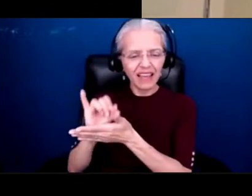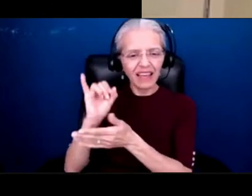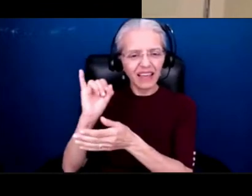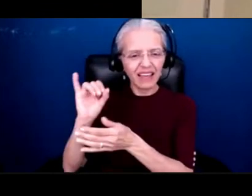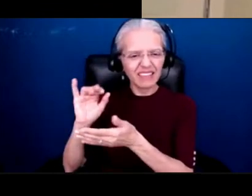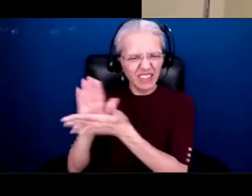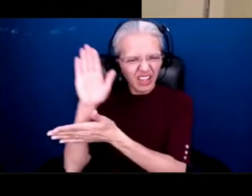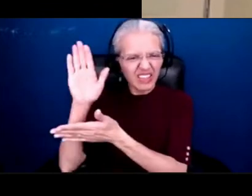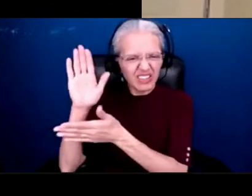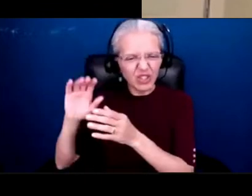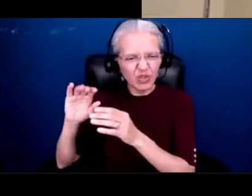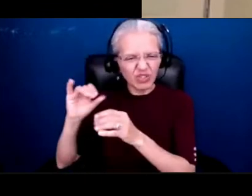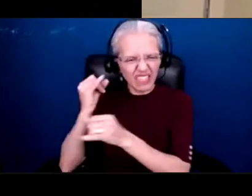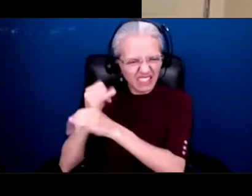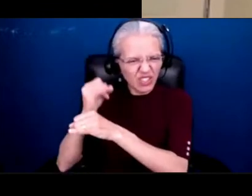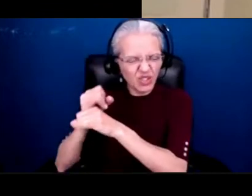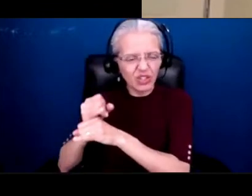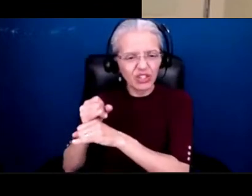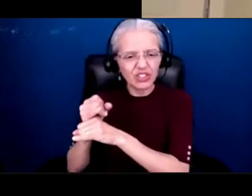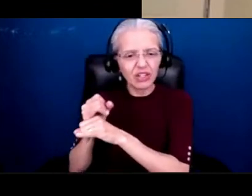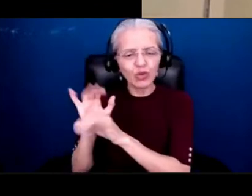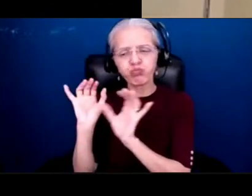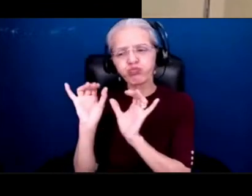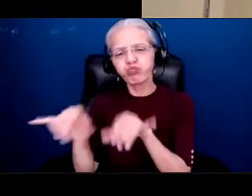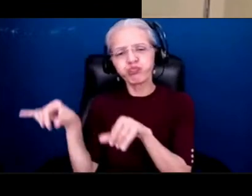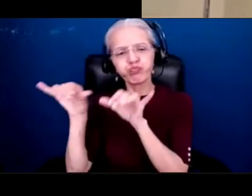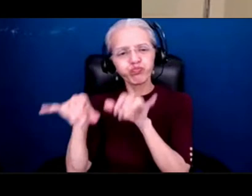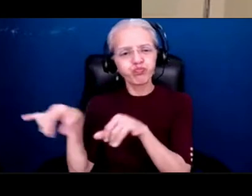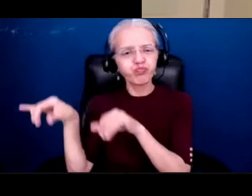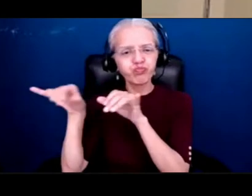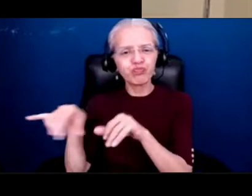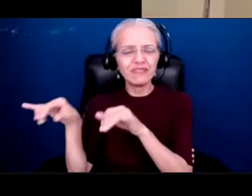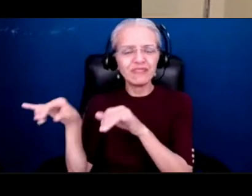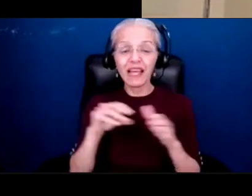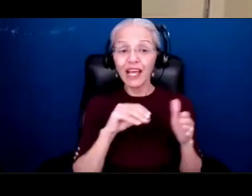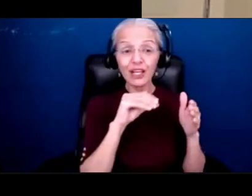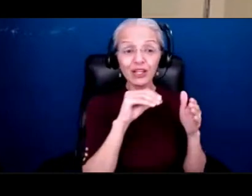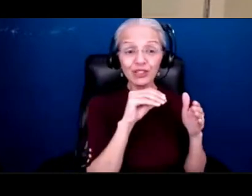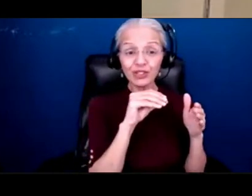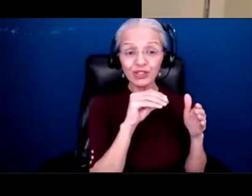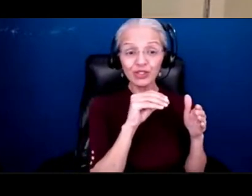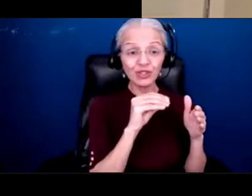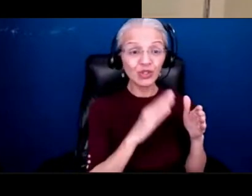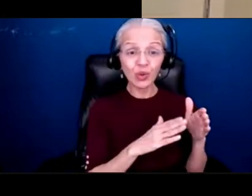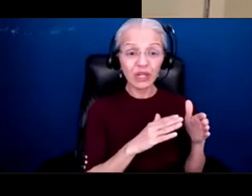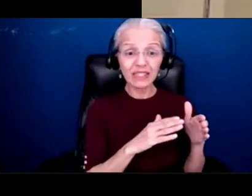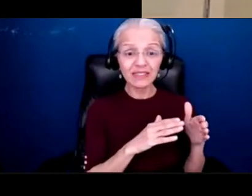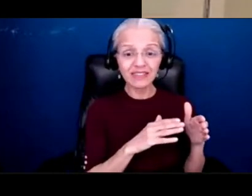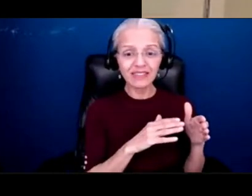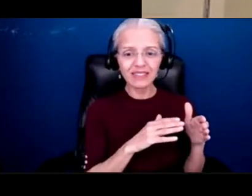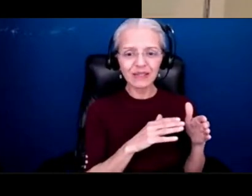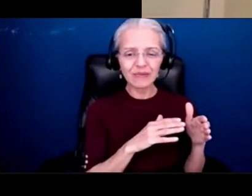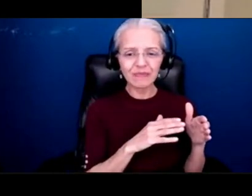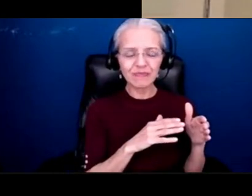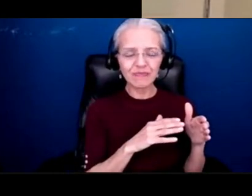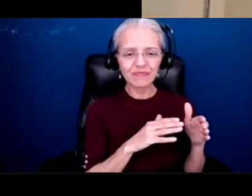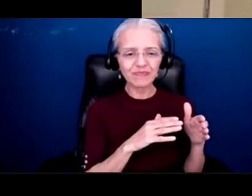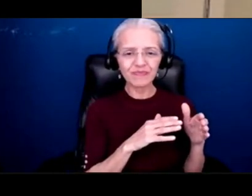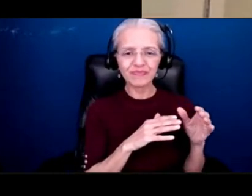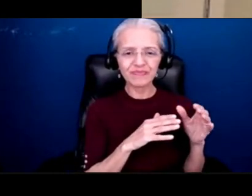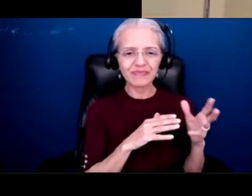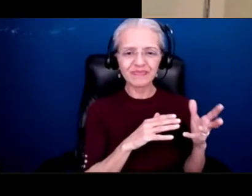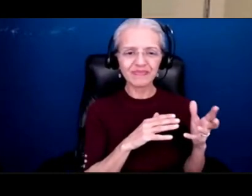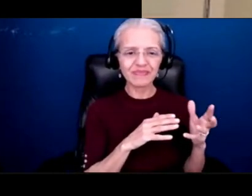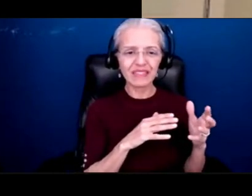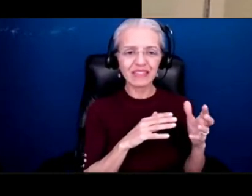effect. Oh, you know, students, you know, you can only ask, you know, just there's limits to what we